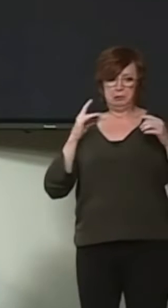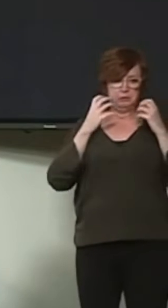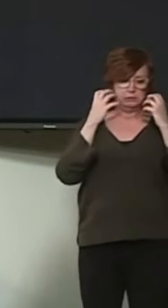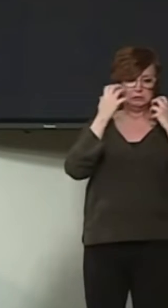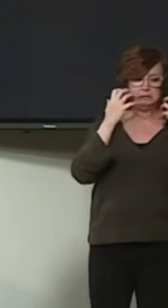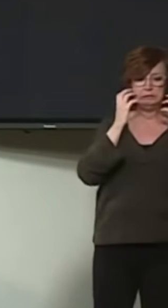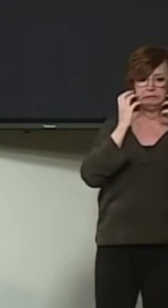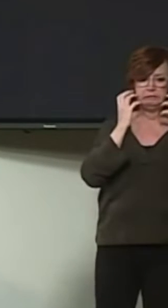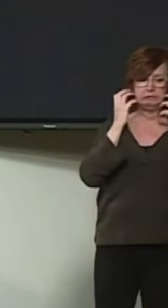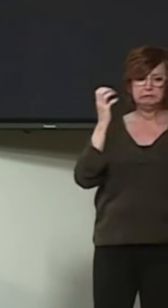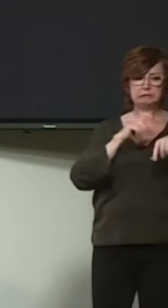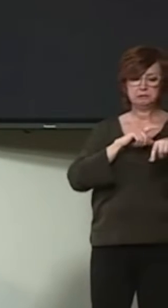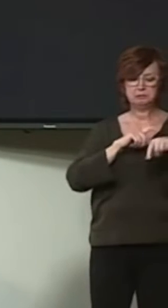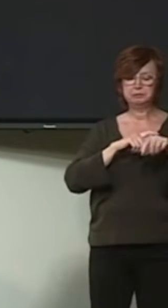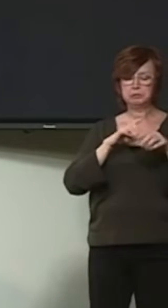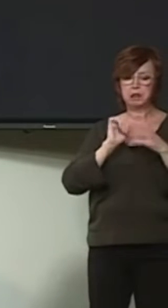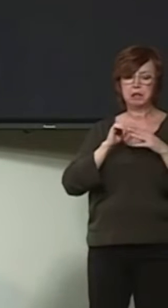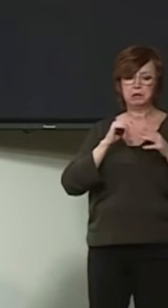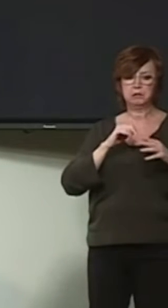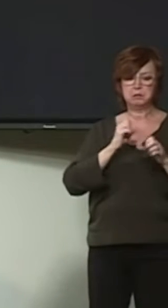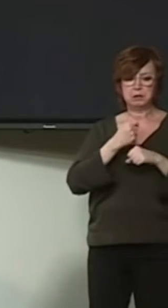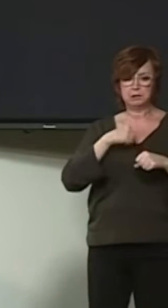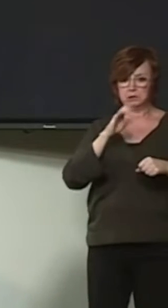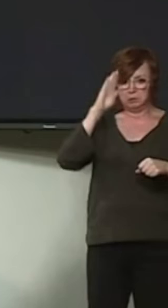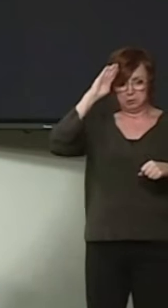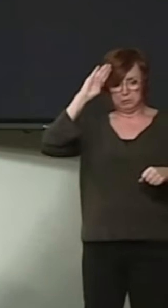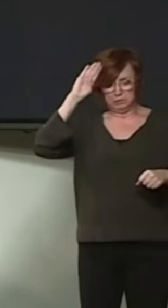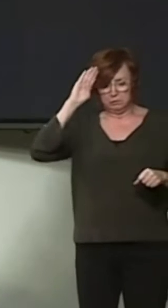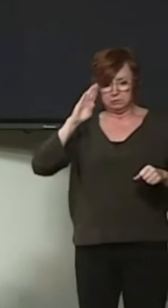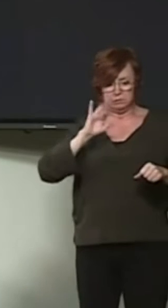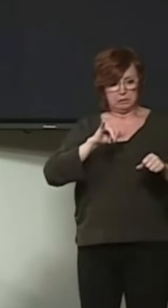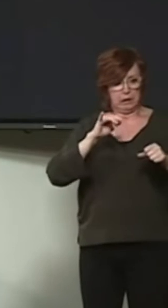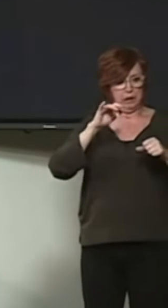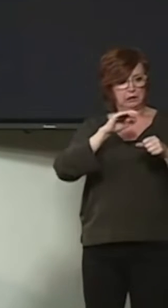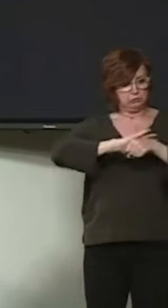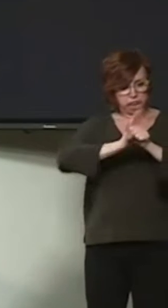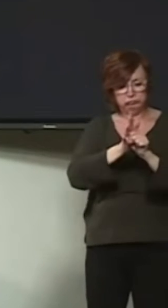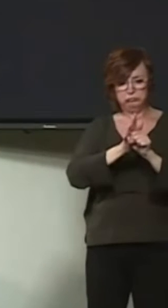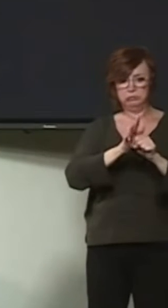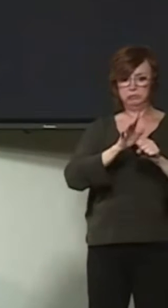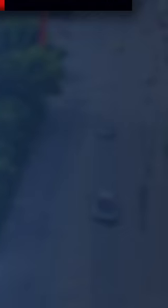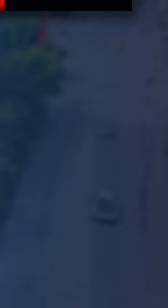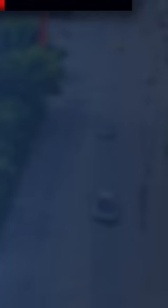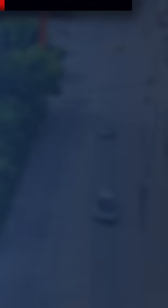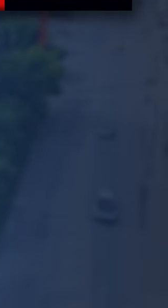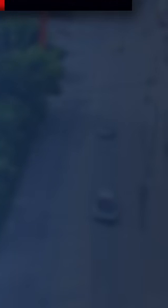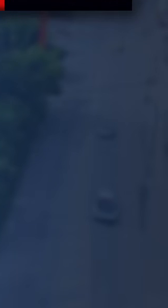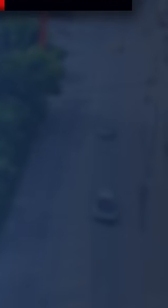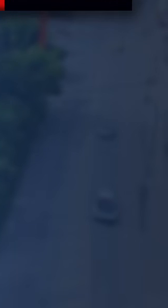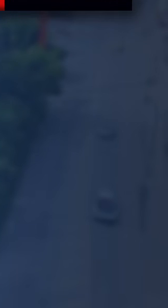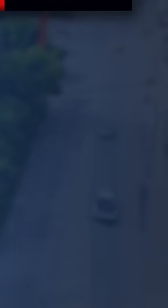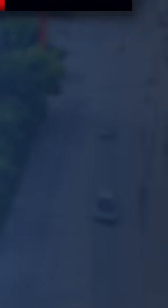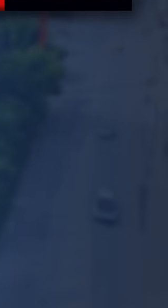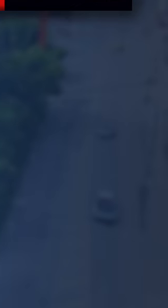mass gatherings. They are also reporting that 21 people have recovered from the virus. The Alberta